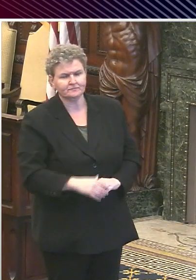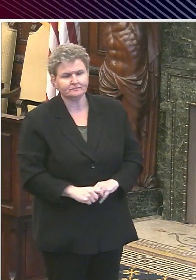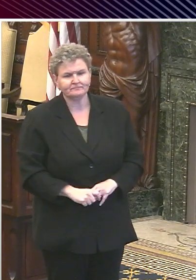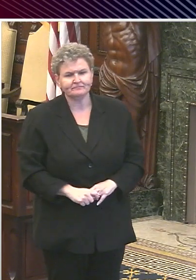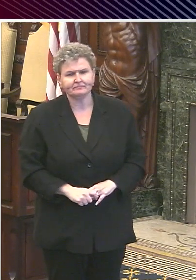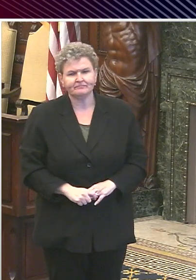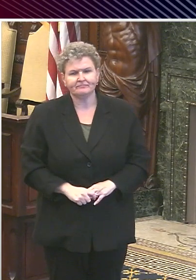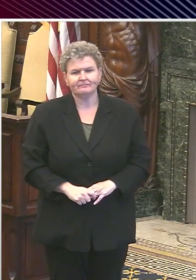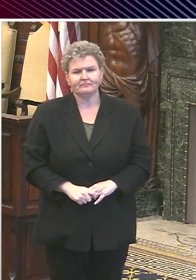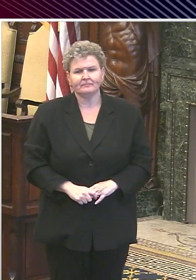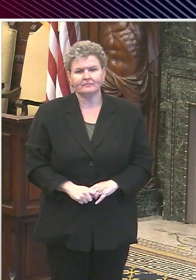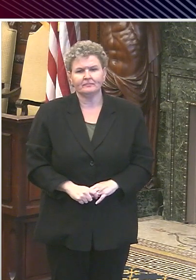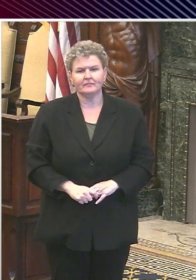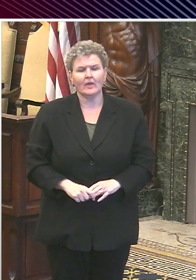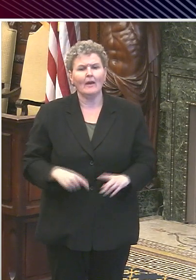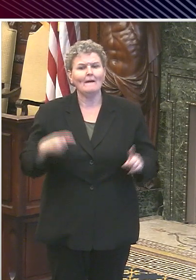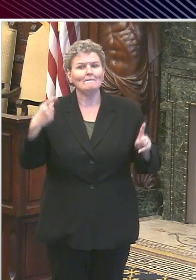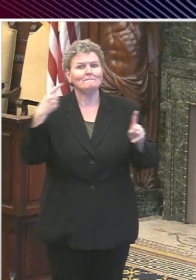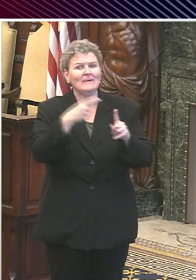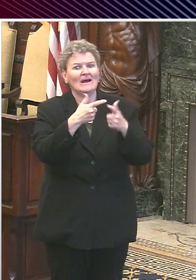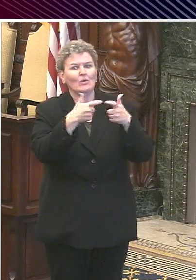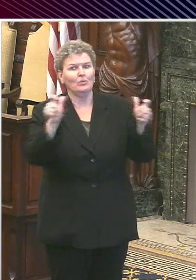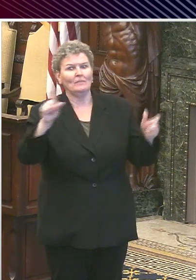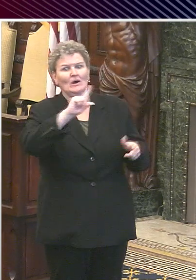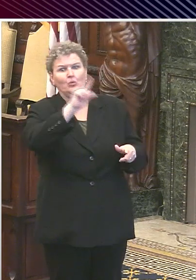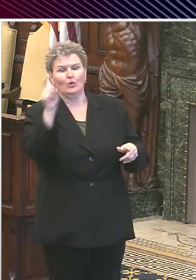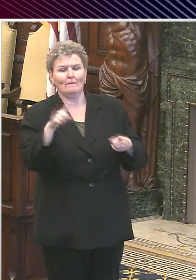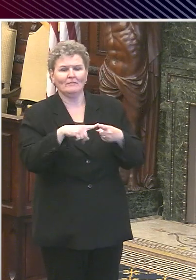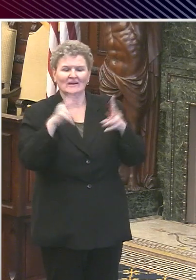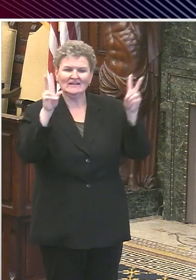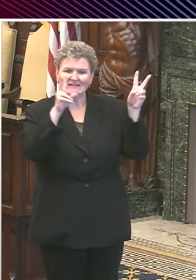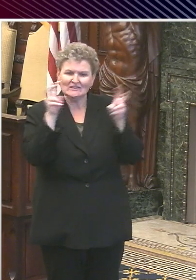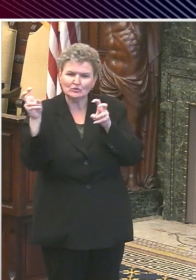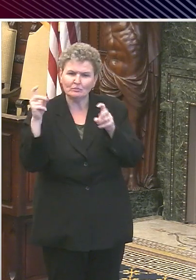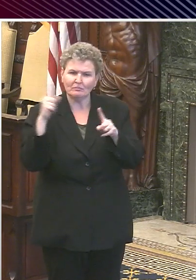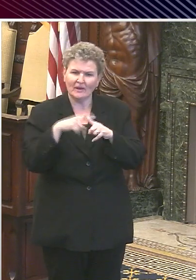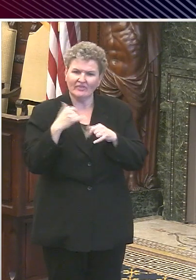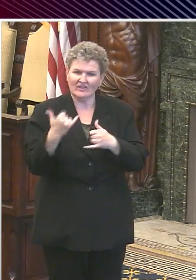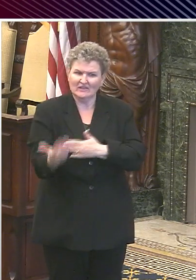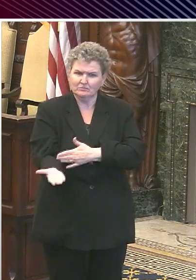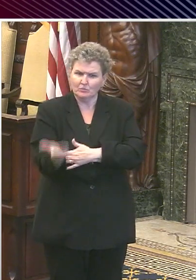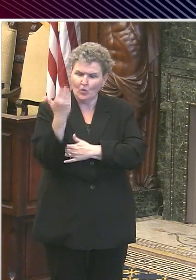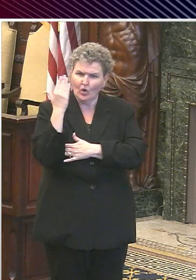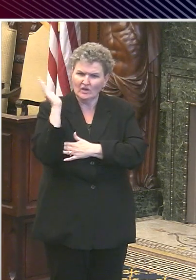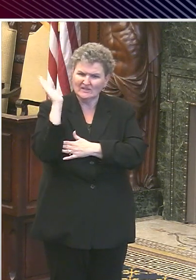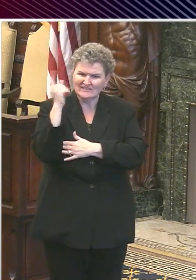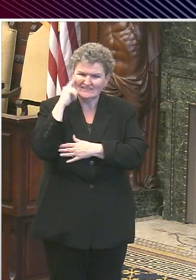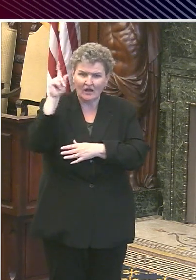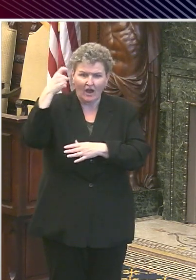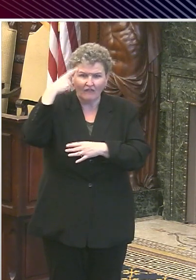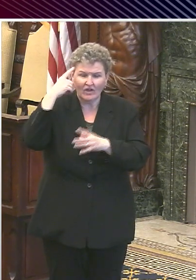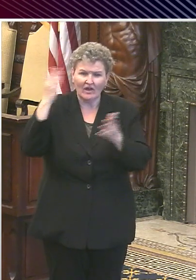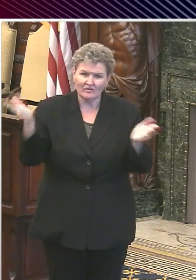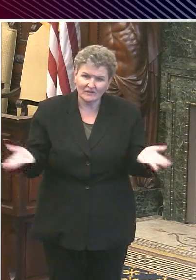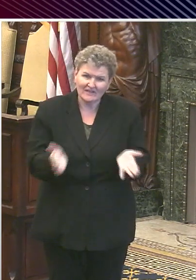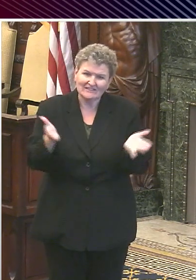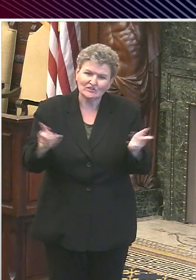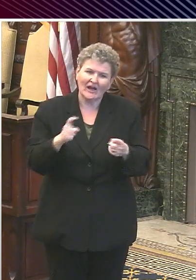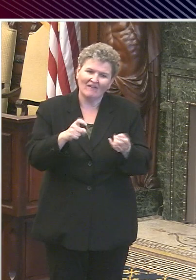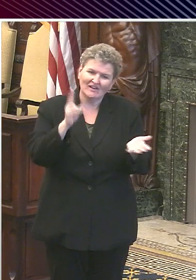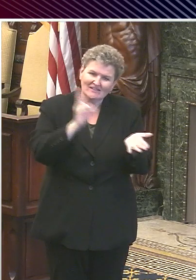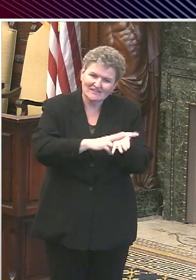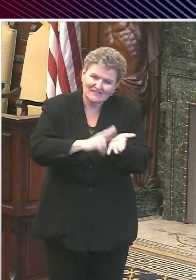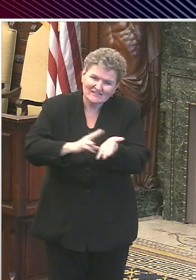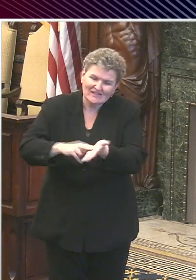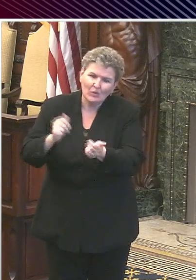housing issue and concerns about evictions. The governor today was urging the legislature to move on